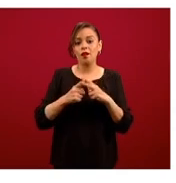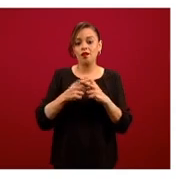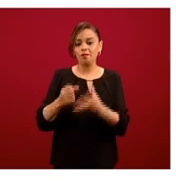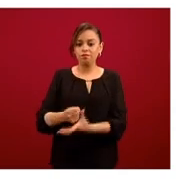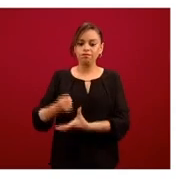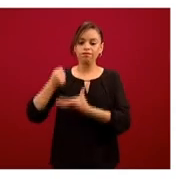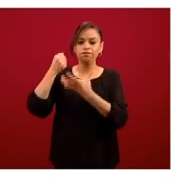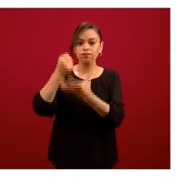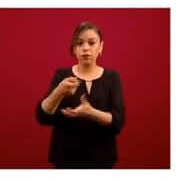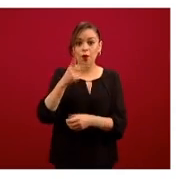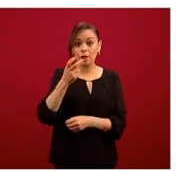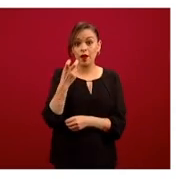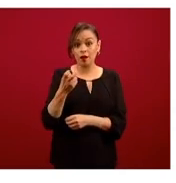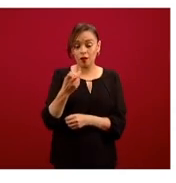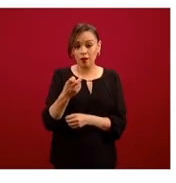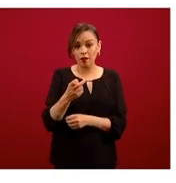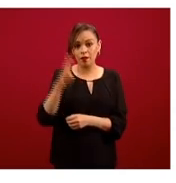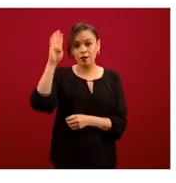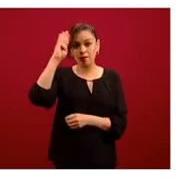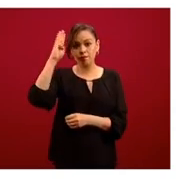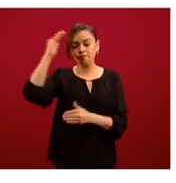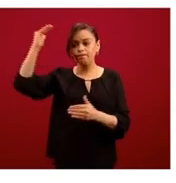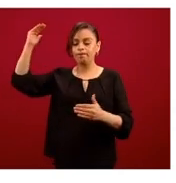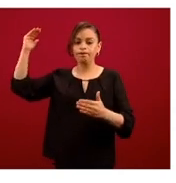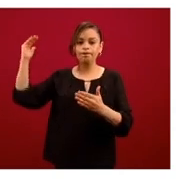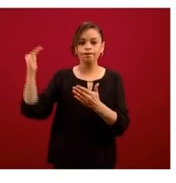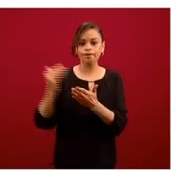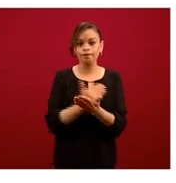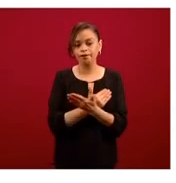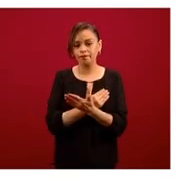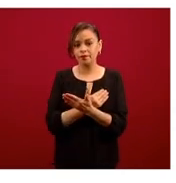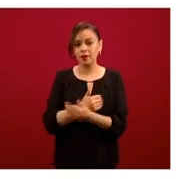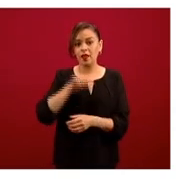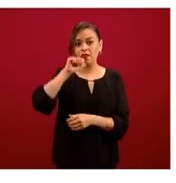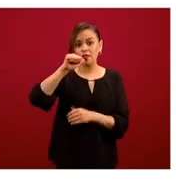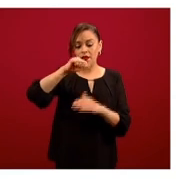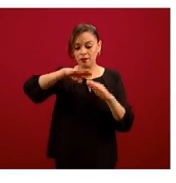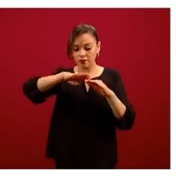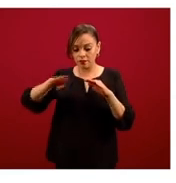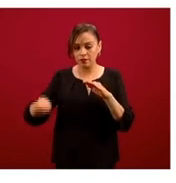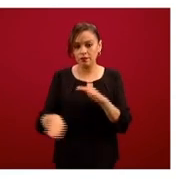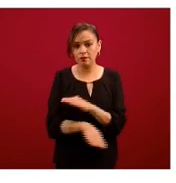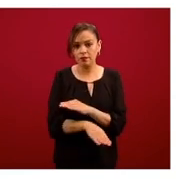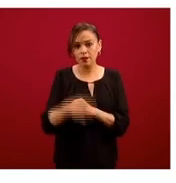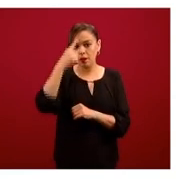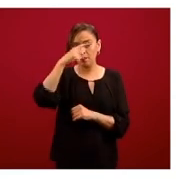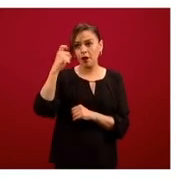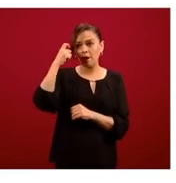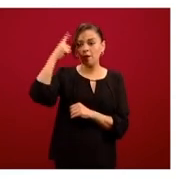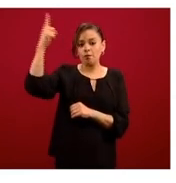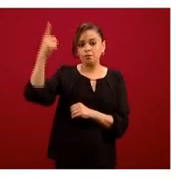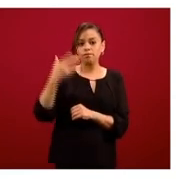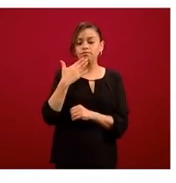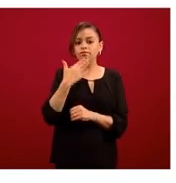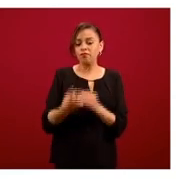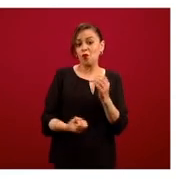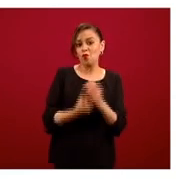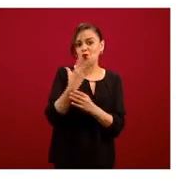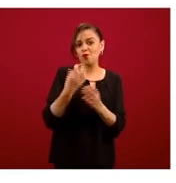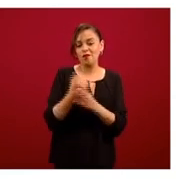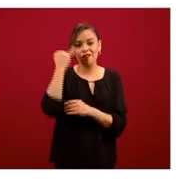extra spending, Mexico went down 16 spaces in terms of innovation